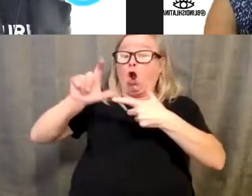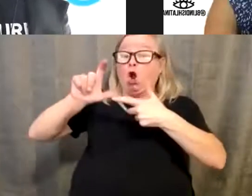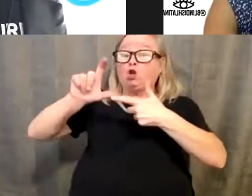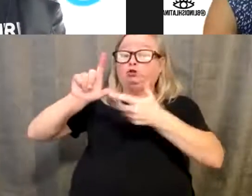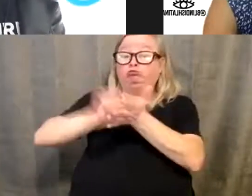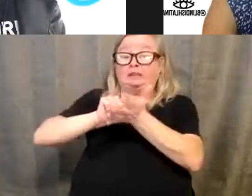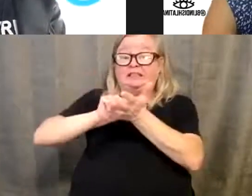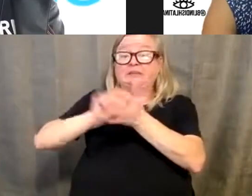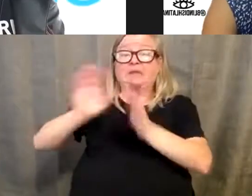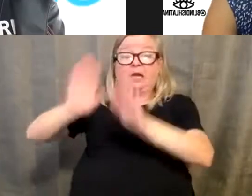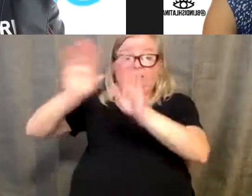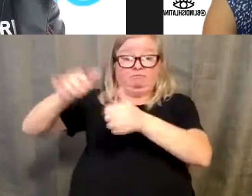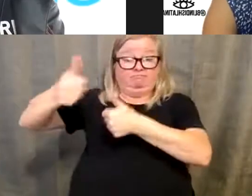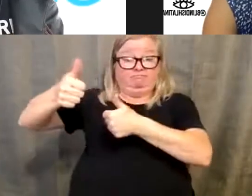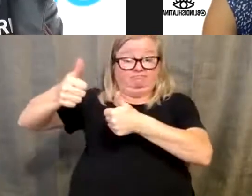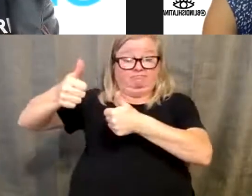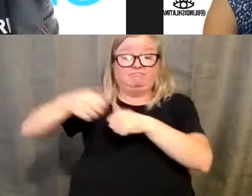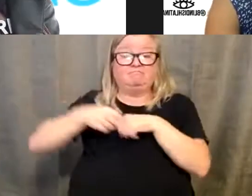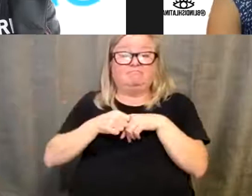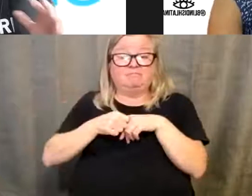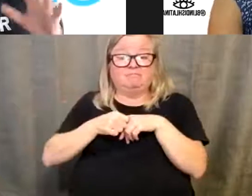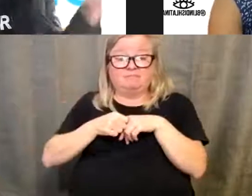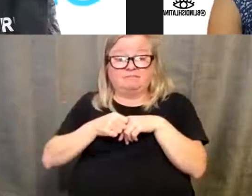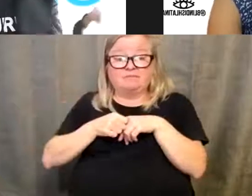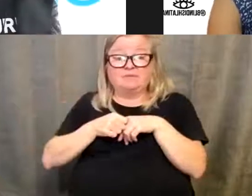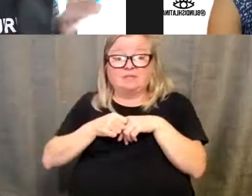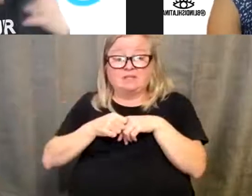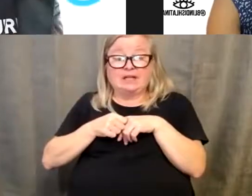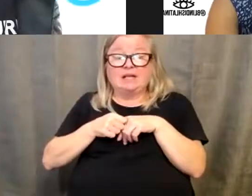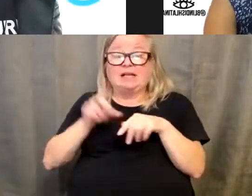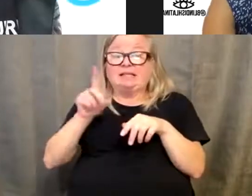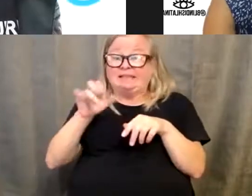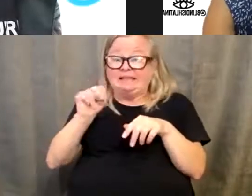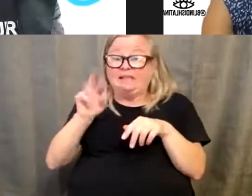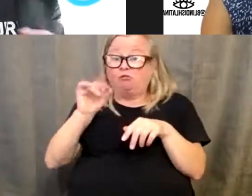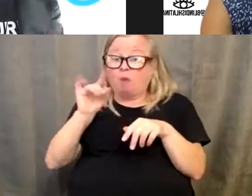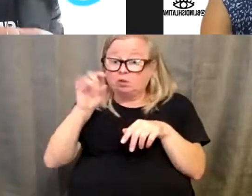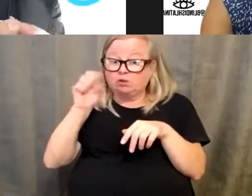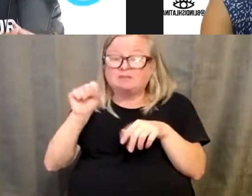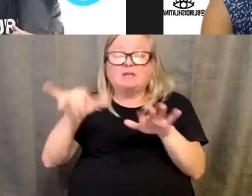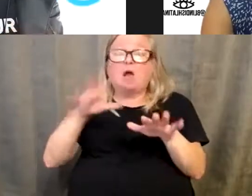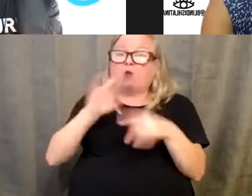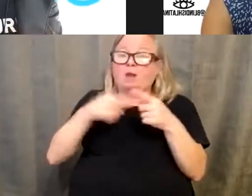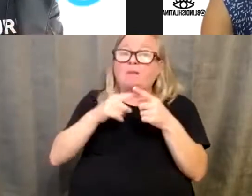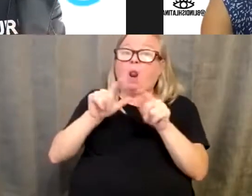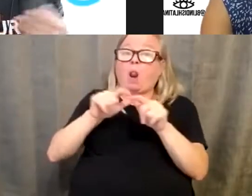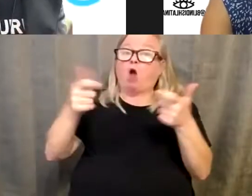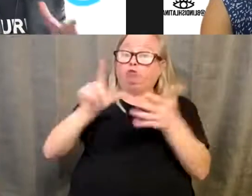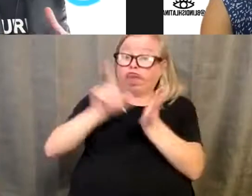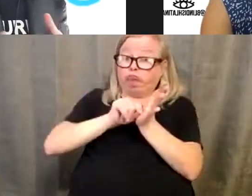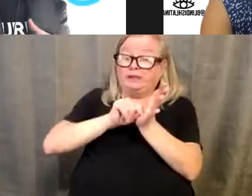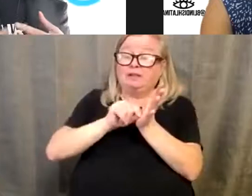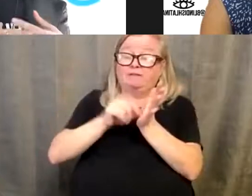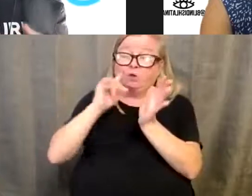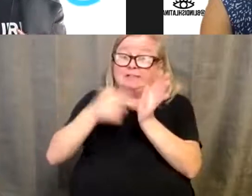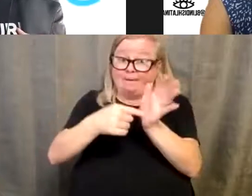right. Excellent answer, Lynn Roberts. So I'll talk about large print, for example, just to point it out. Being able